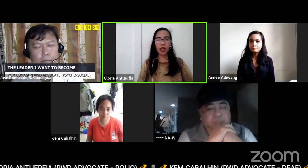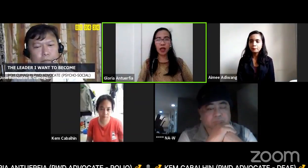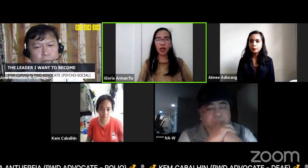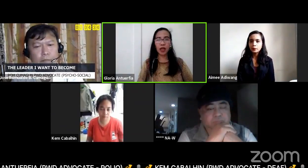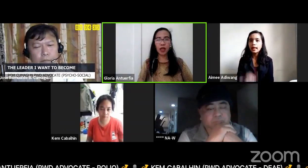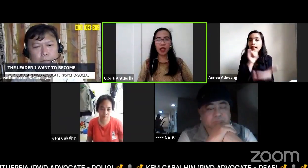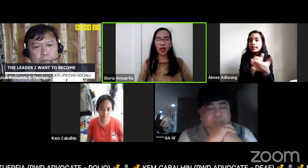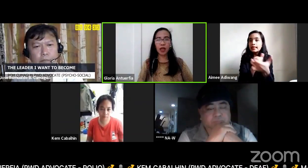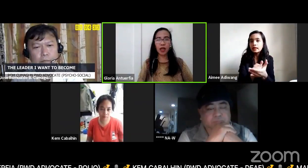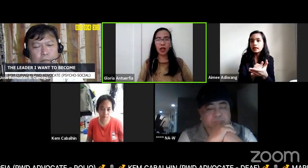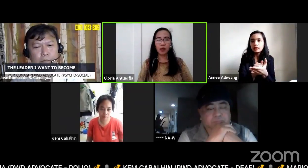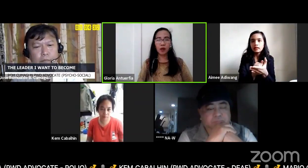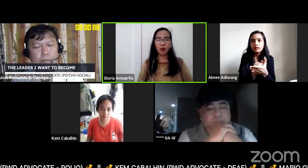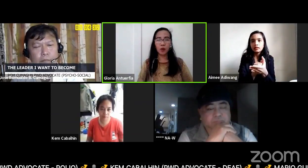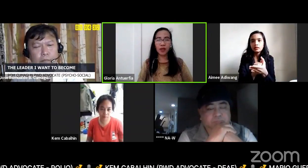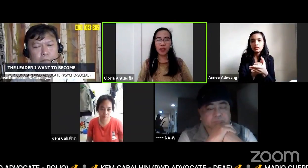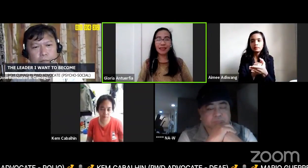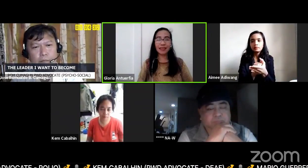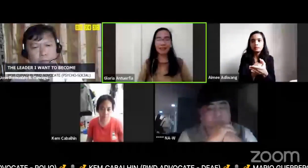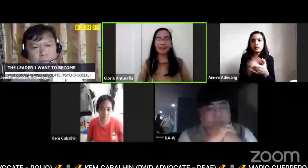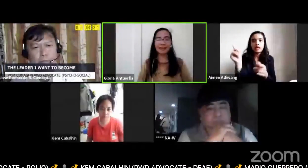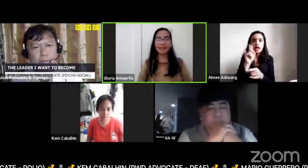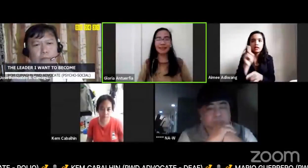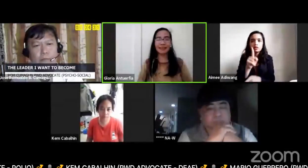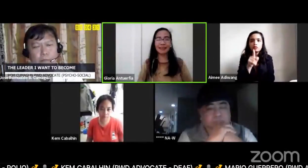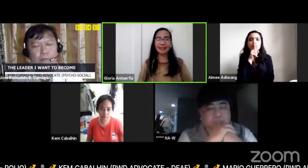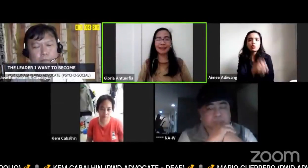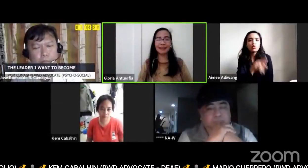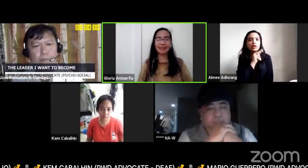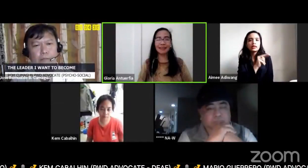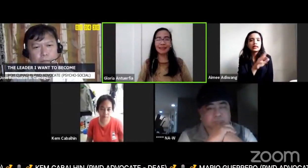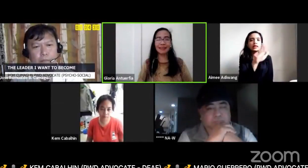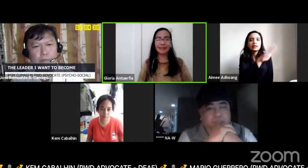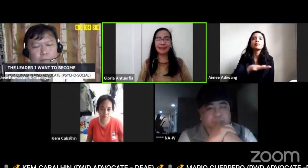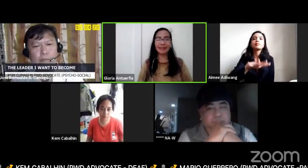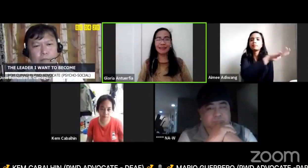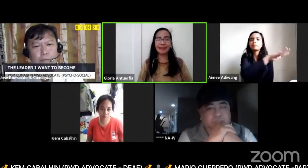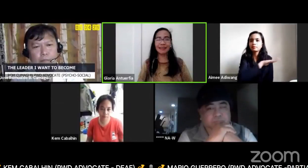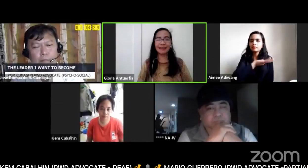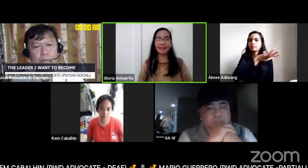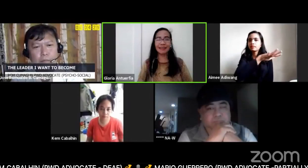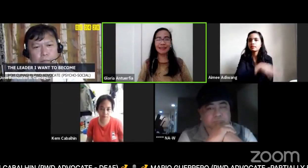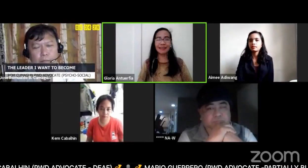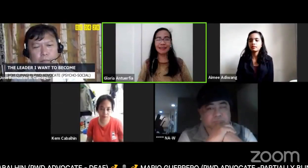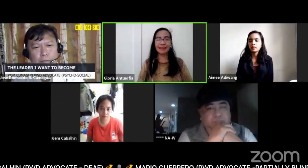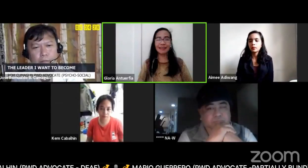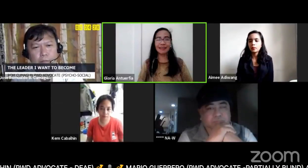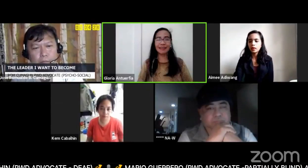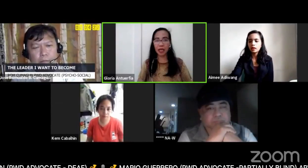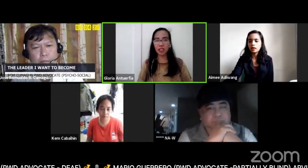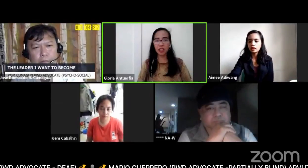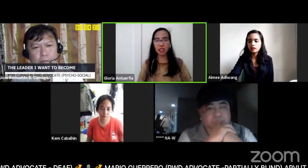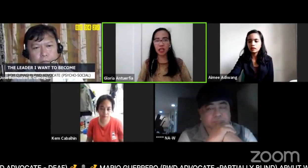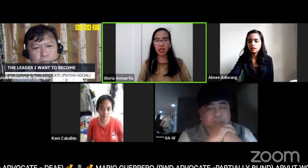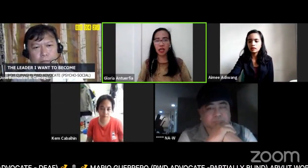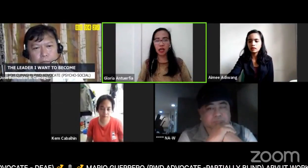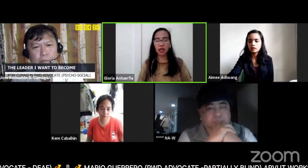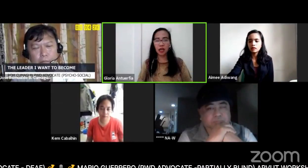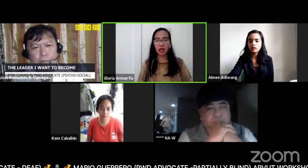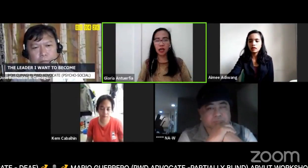that will come out what really the need is, and leading to the